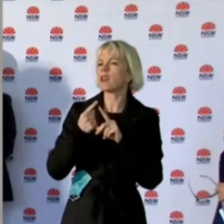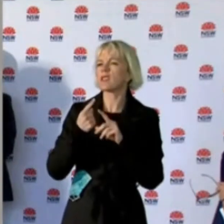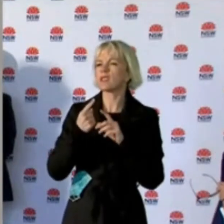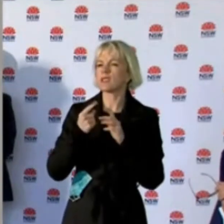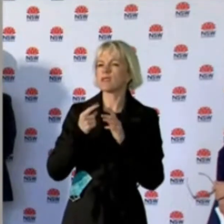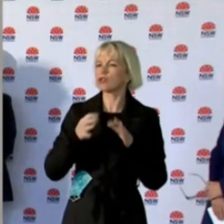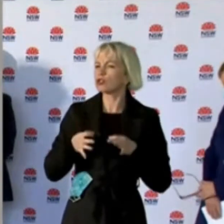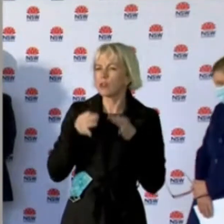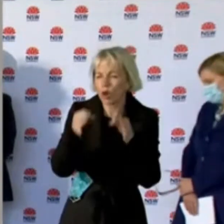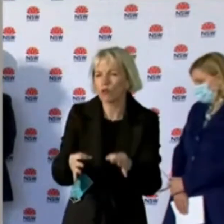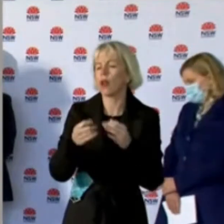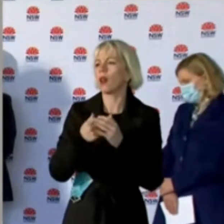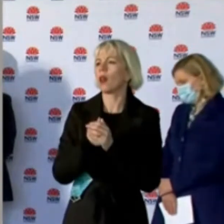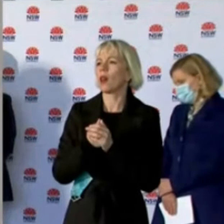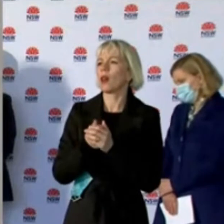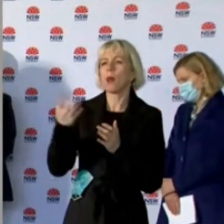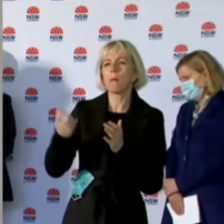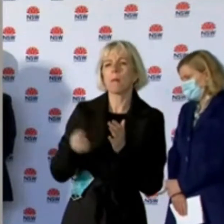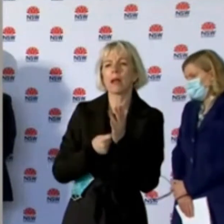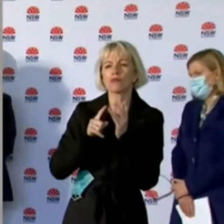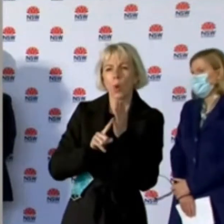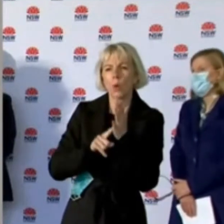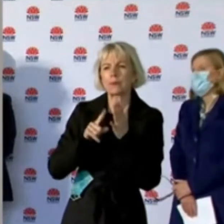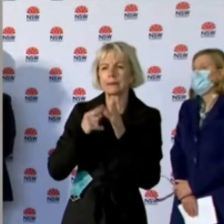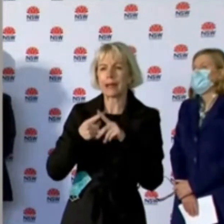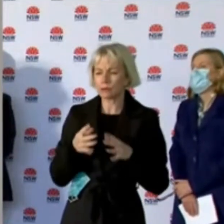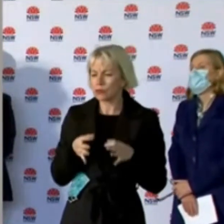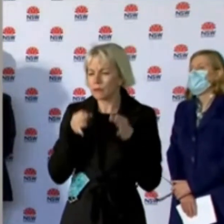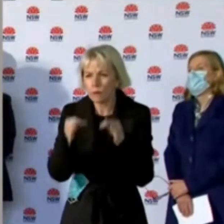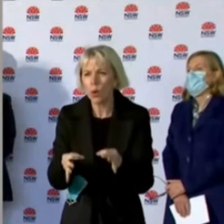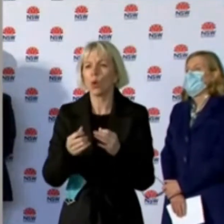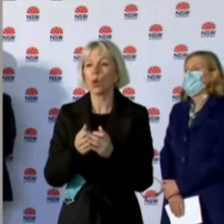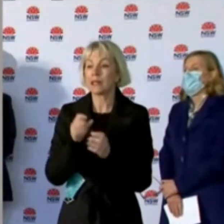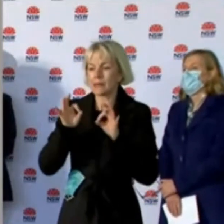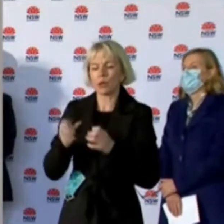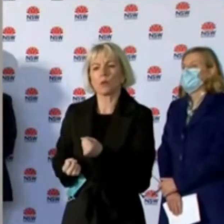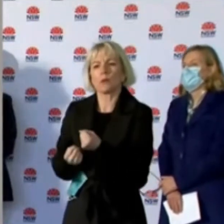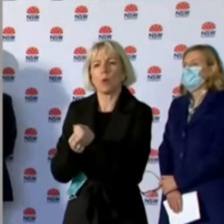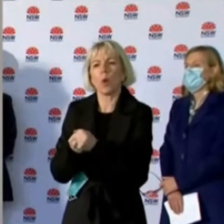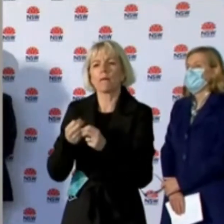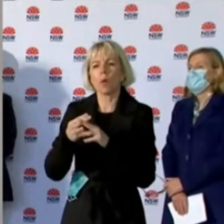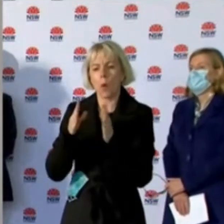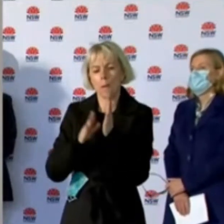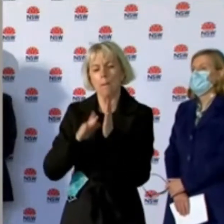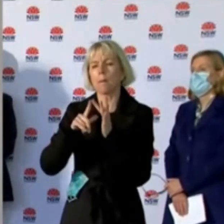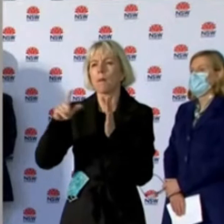waivers for businesses, support for those micro businesses in $1,500 payments per fortnight. But if you contact Service